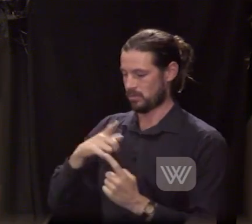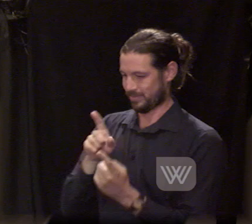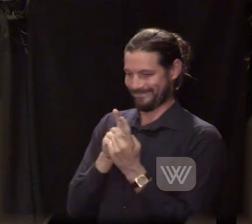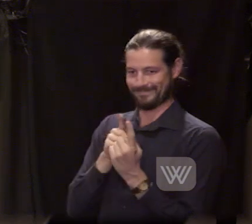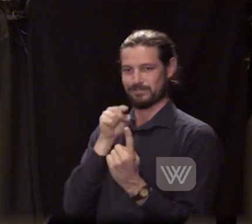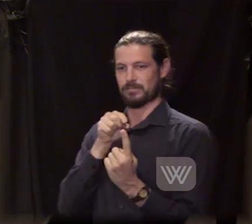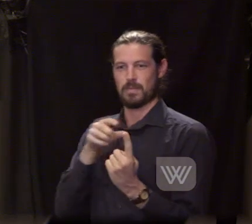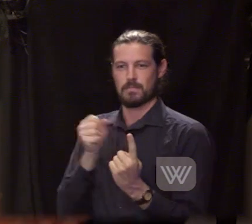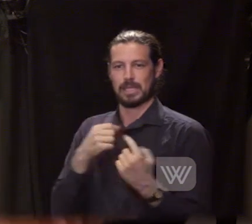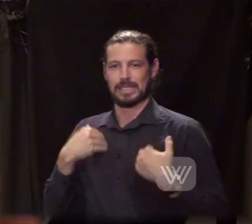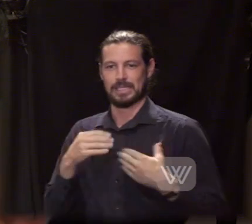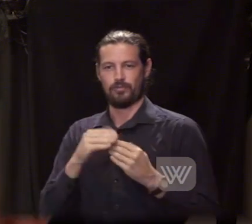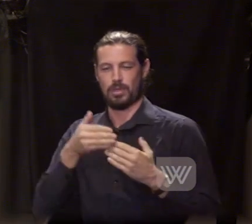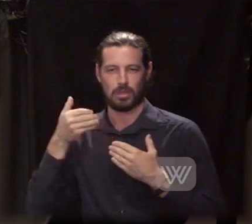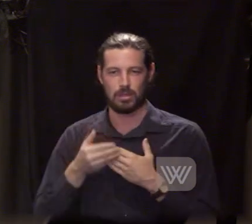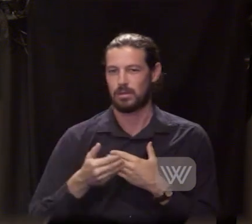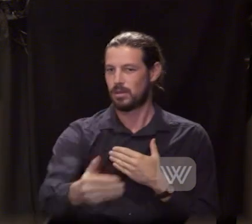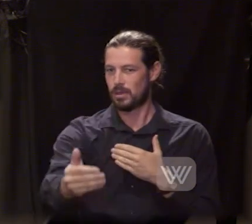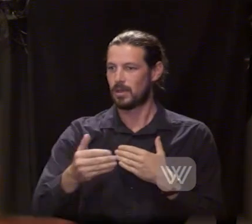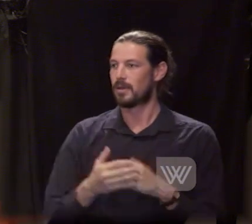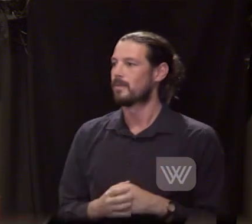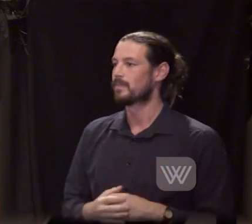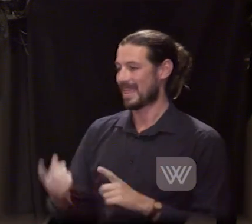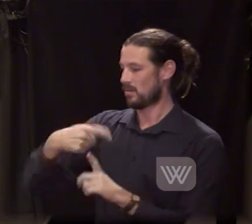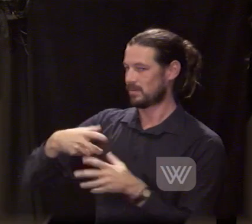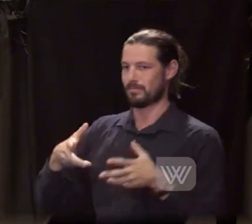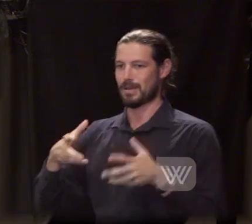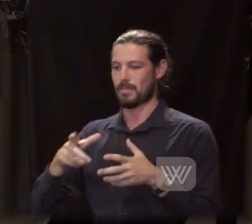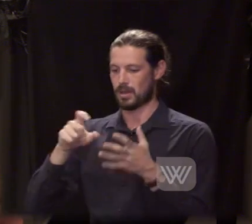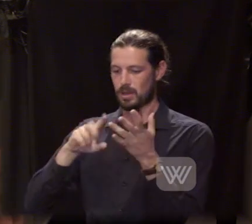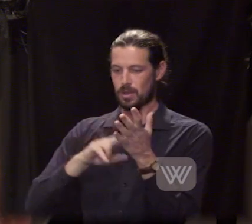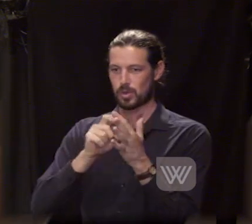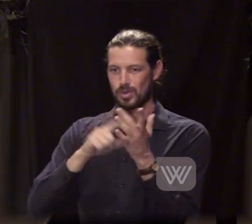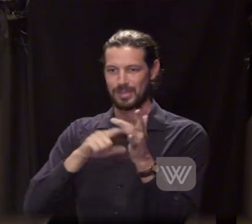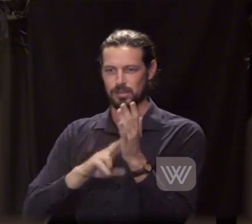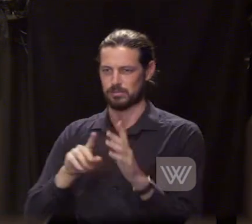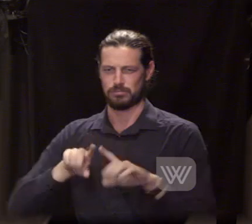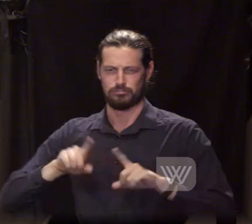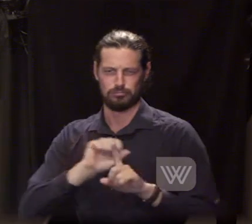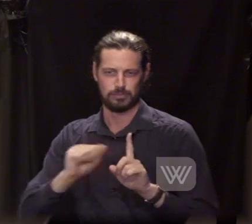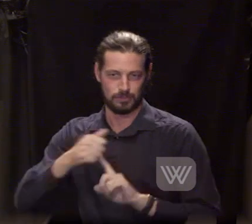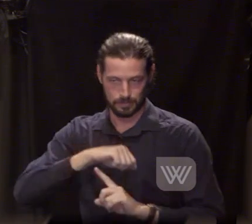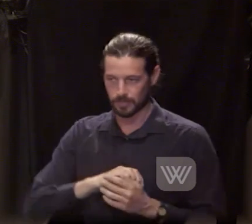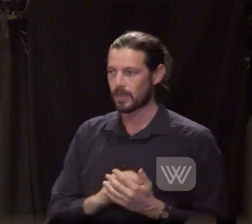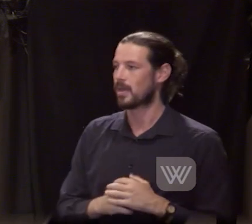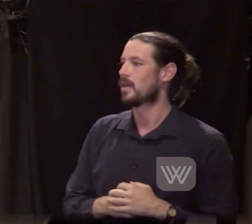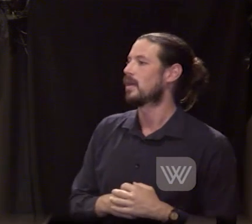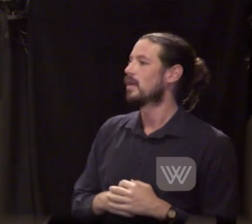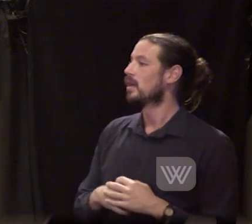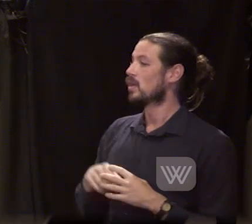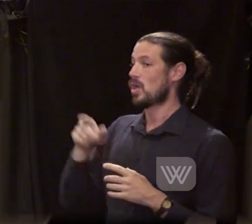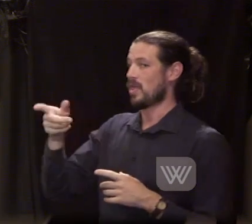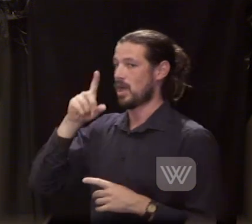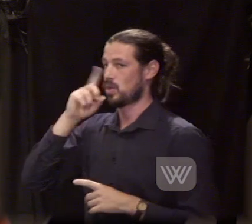isolation and confinement, and there's another constraint of the conditions of Mars. And so they weren't going to be able to give us complete life